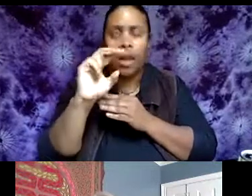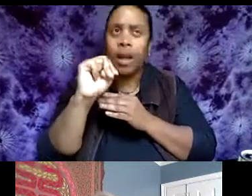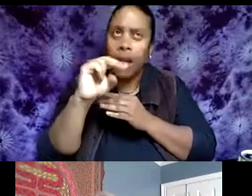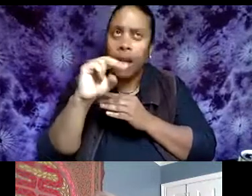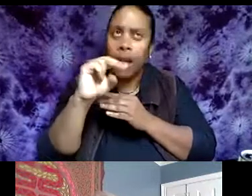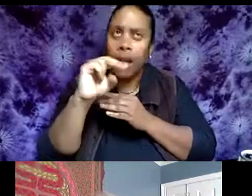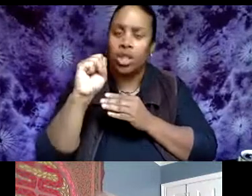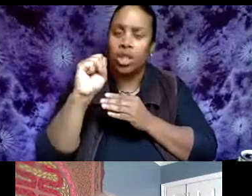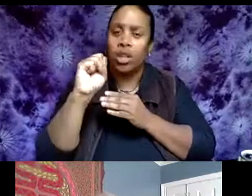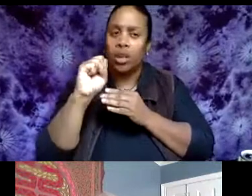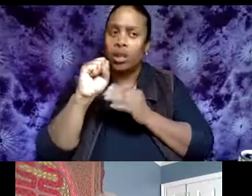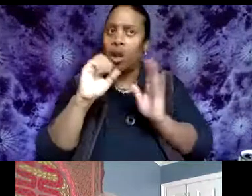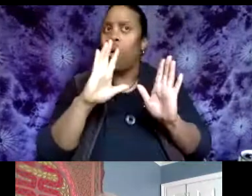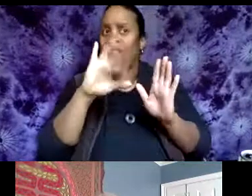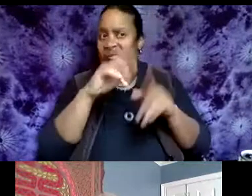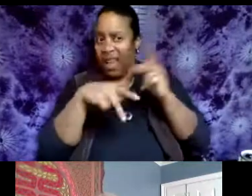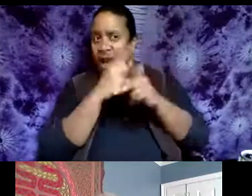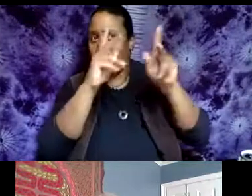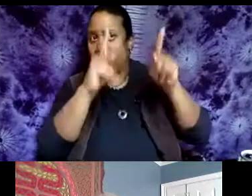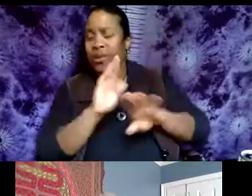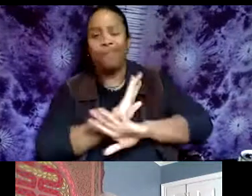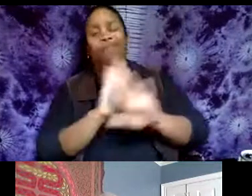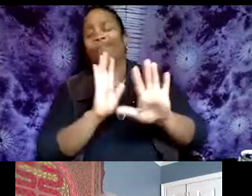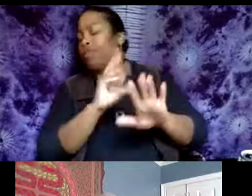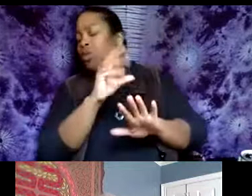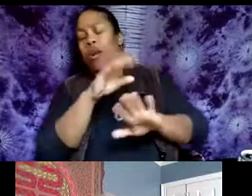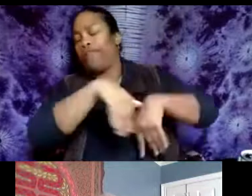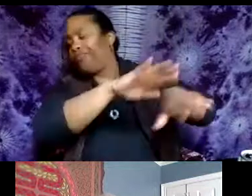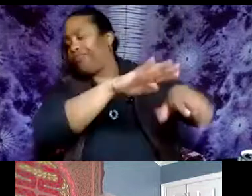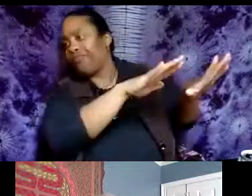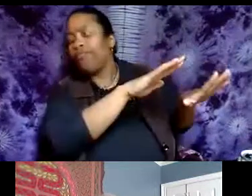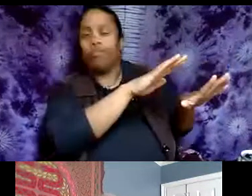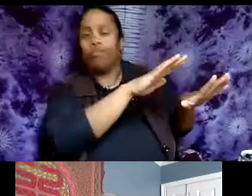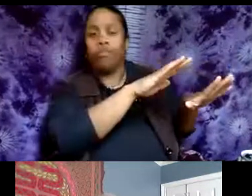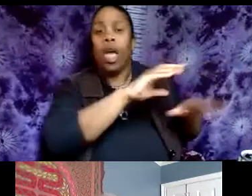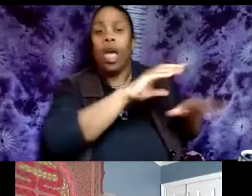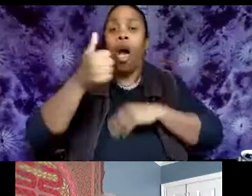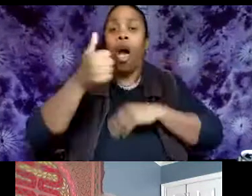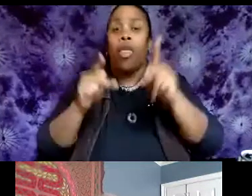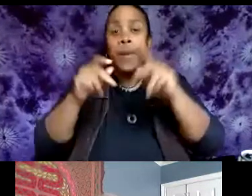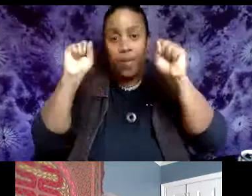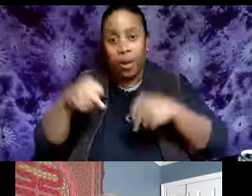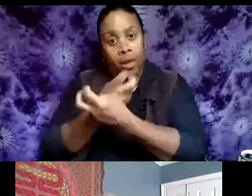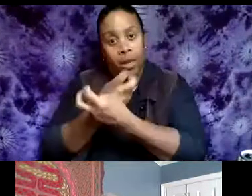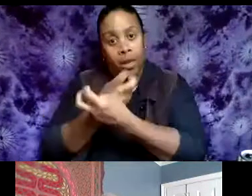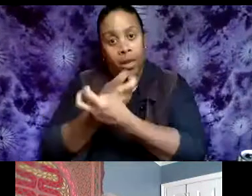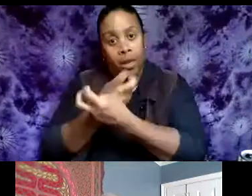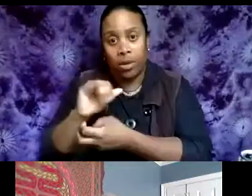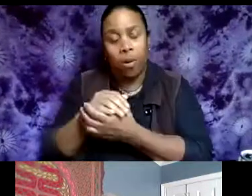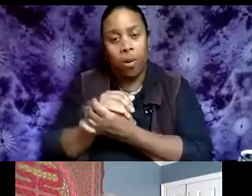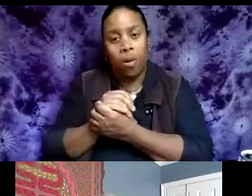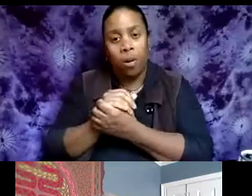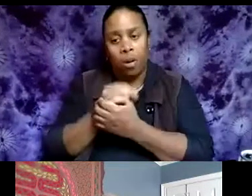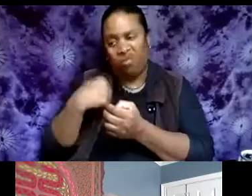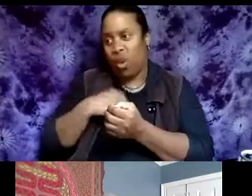are the people we just go, okay, nope, out of my life. But if, other people can be toxic at other times, right? We can all have our